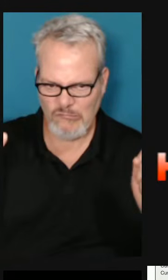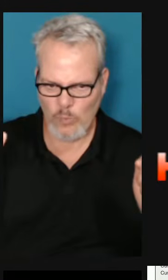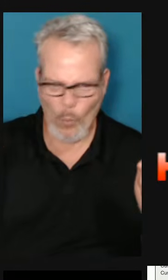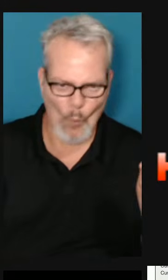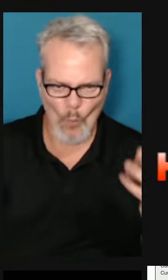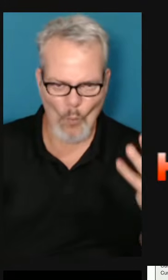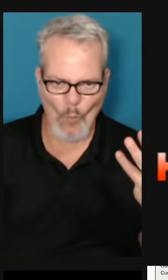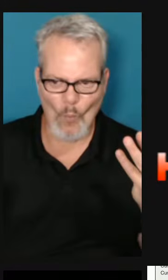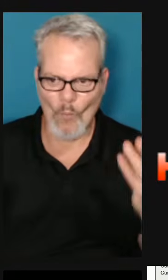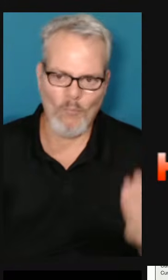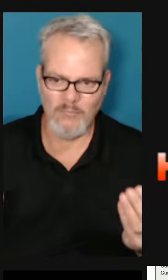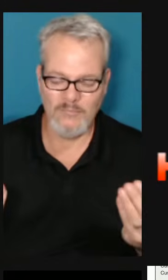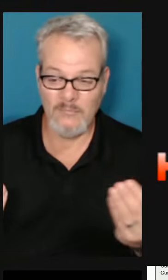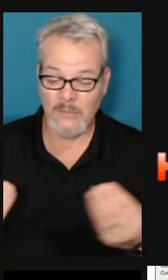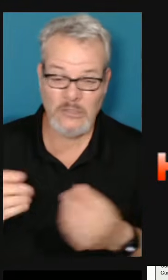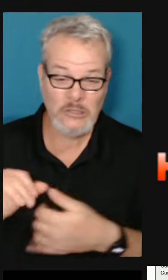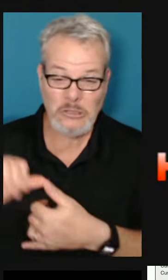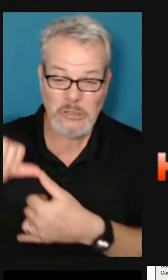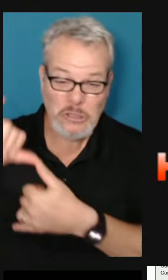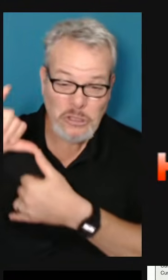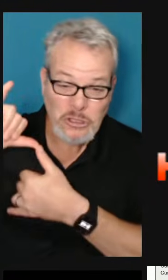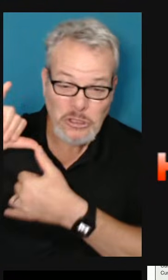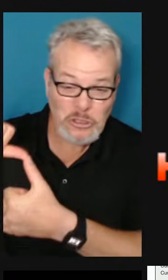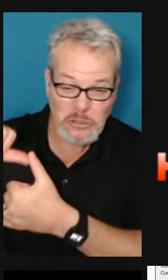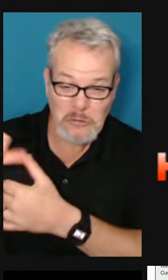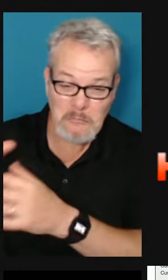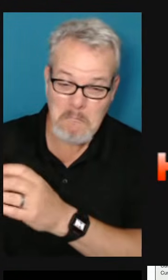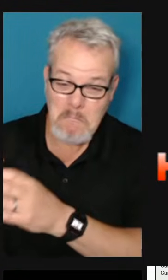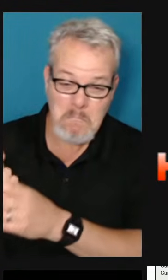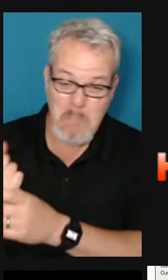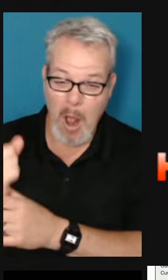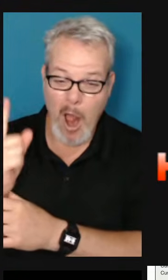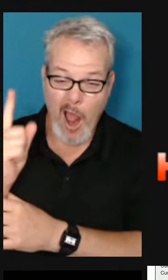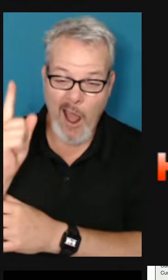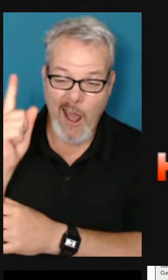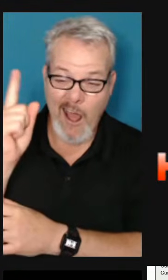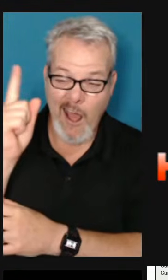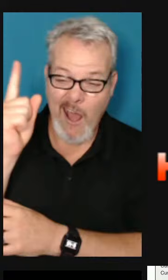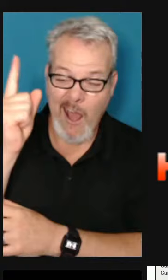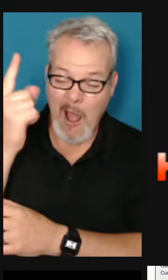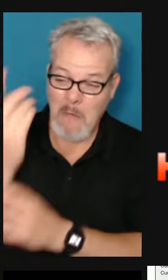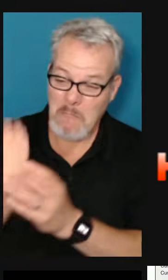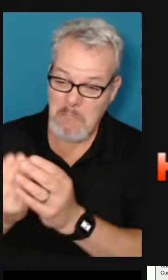The highest peak of lava effusion,